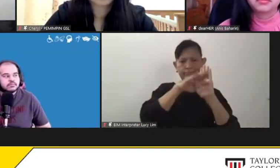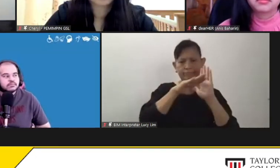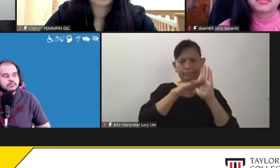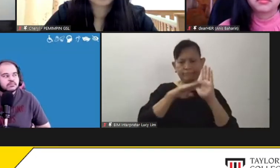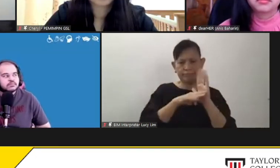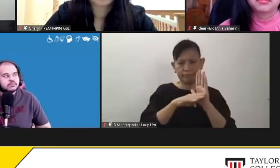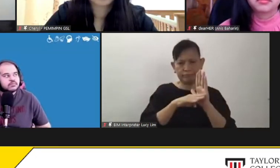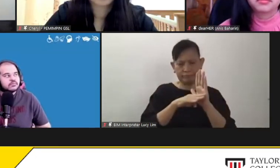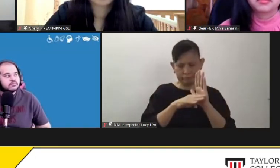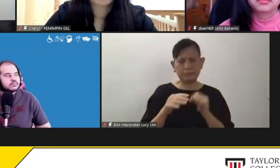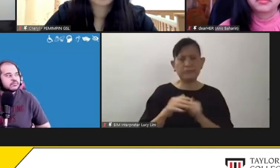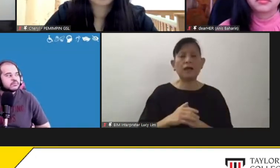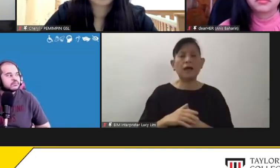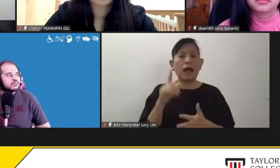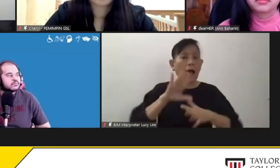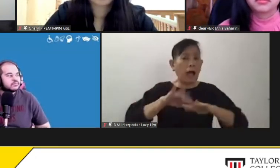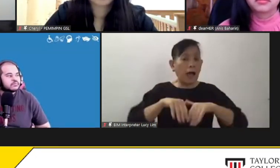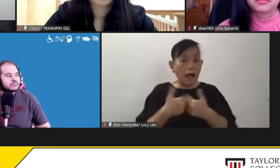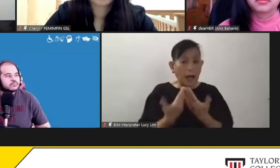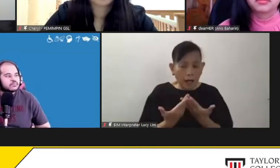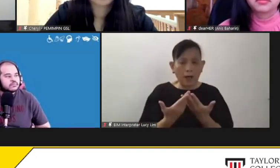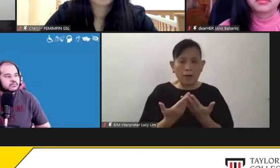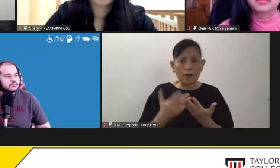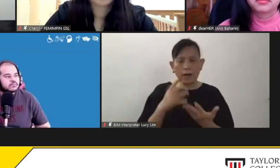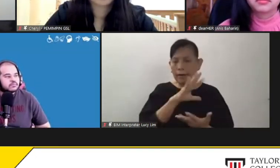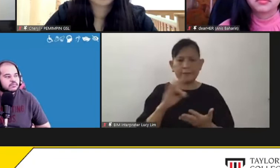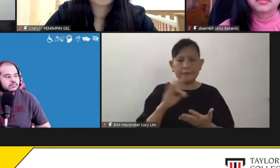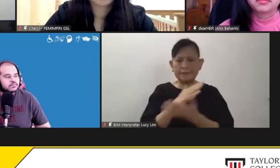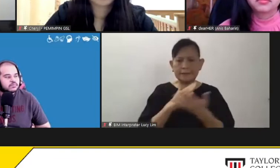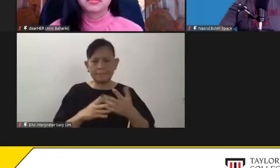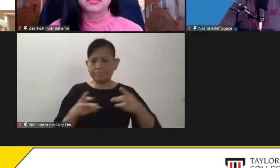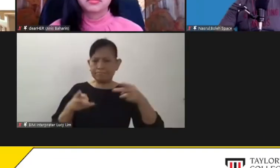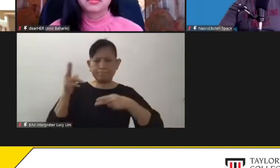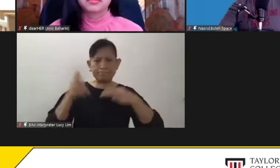broken, and everything we seriously cut down